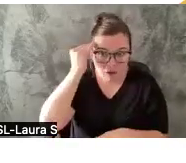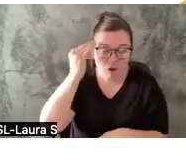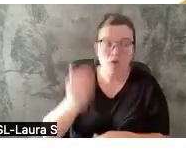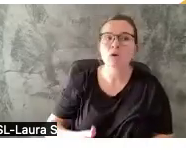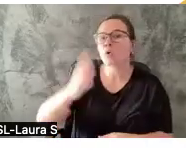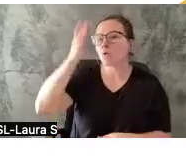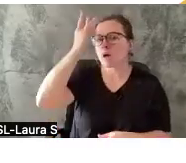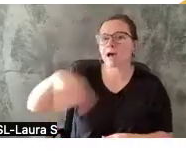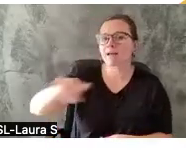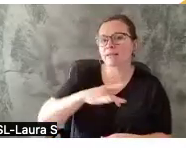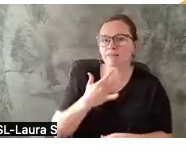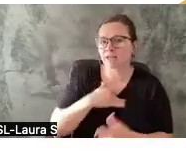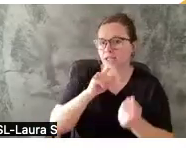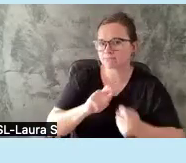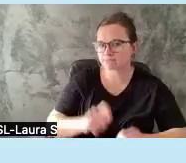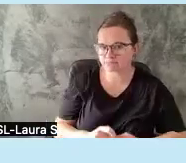and why they feel that way.